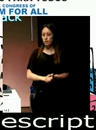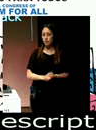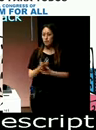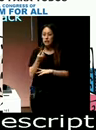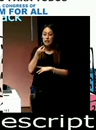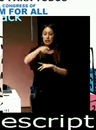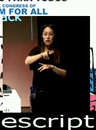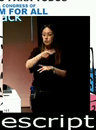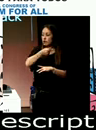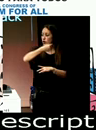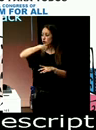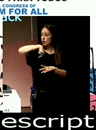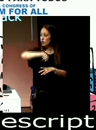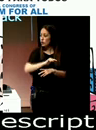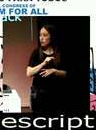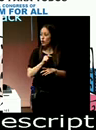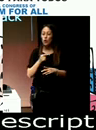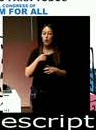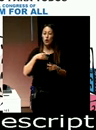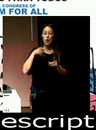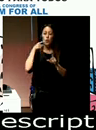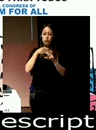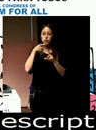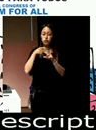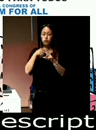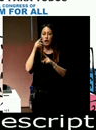We also use